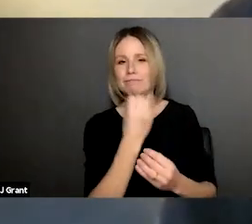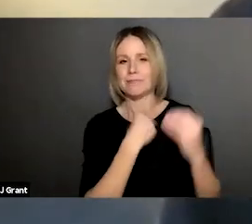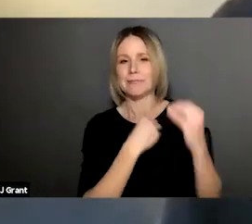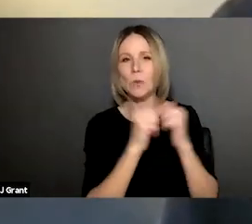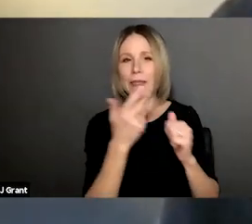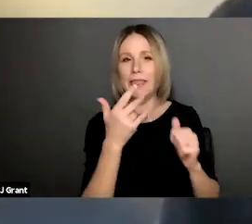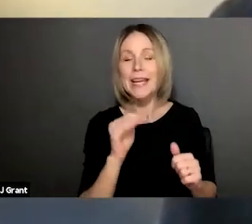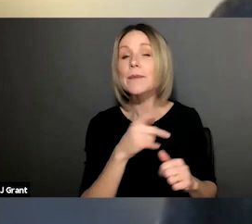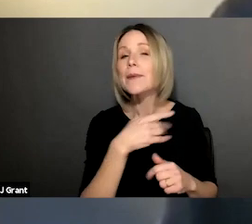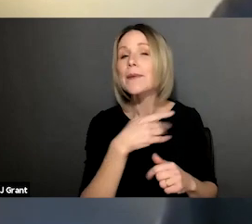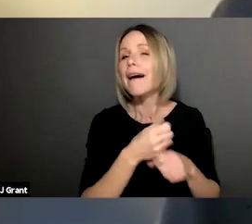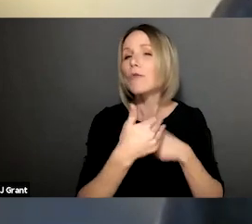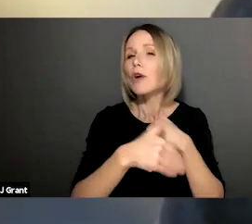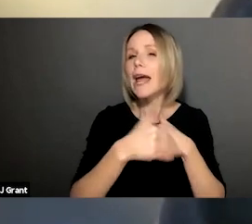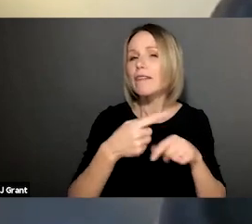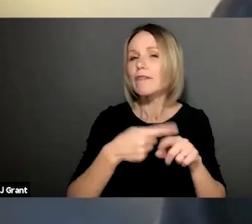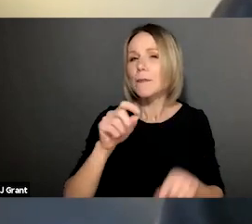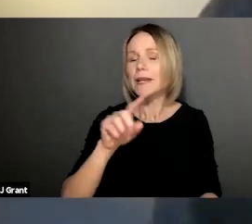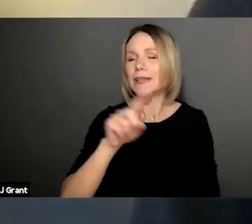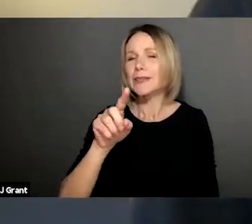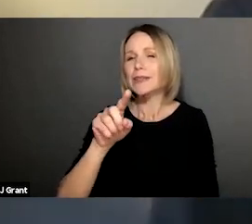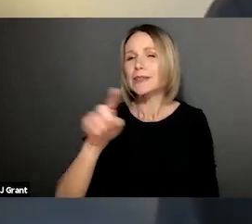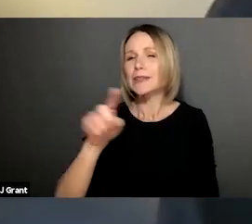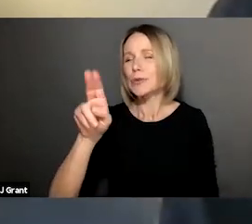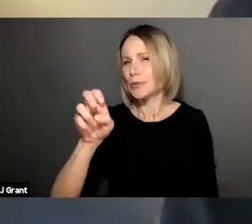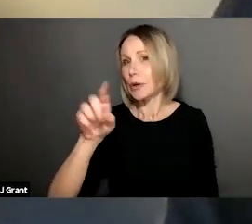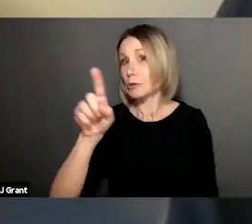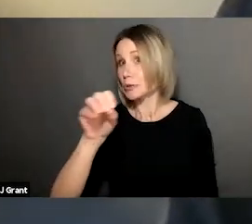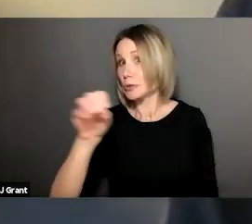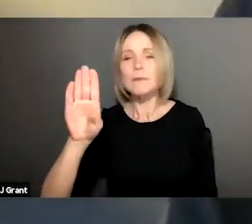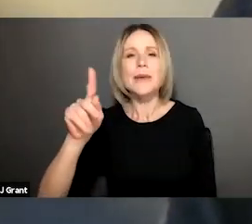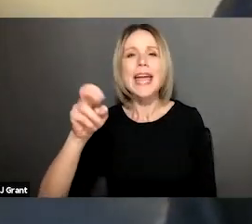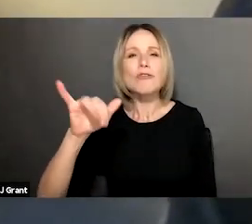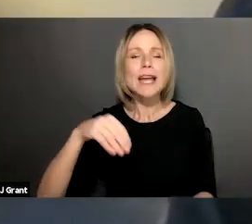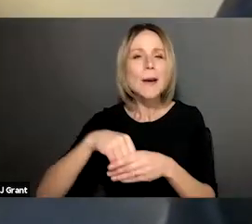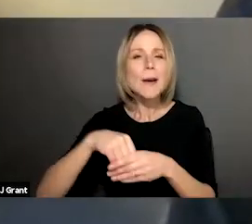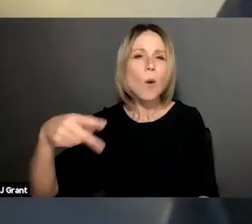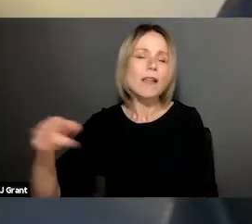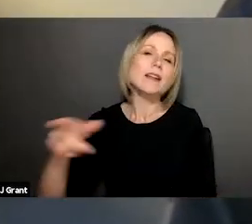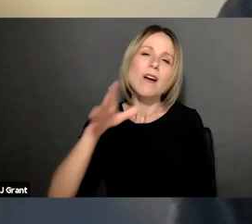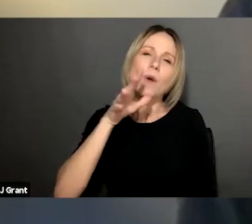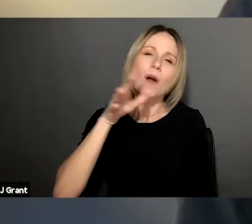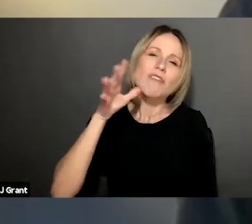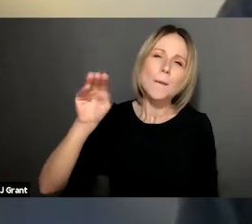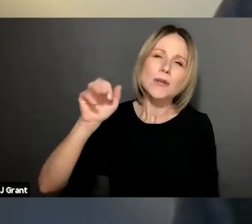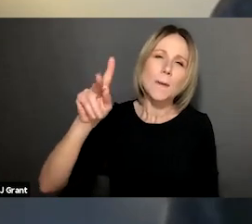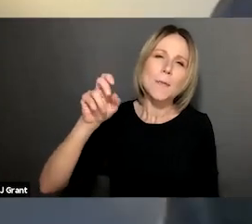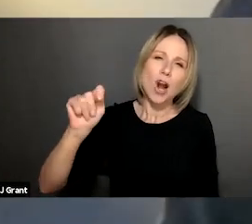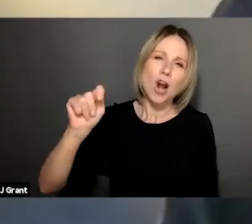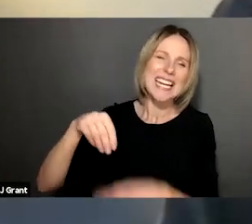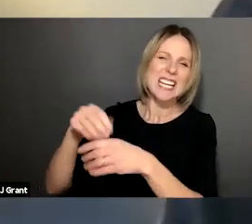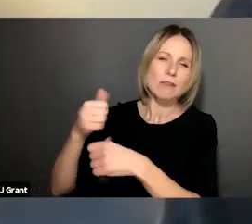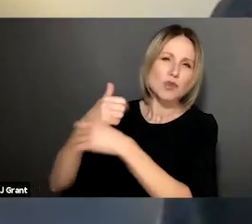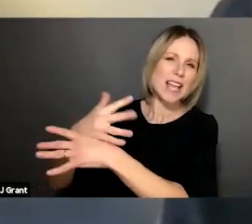from Zoo's Bakery in Portland, well, from the farmer's market in Brunswick. It was, you know, some